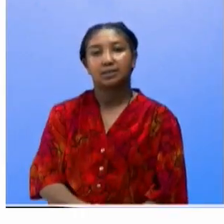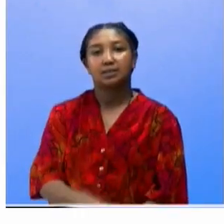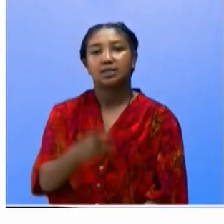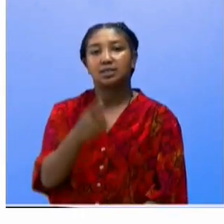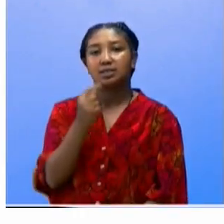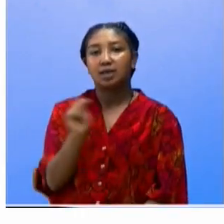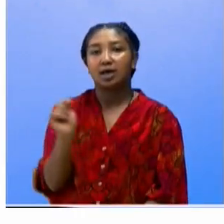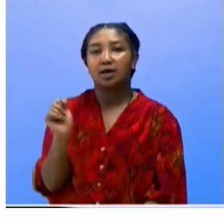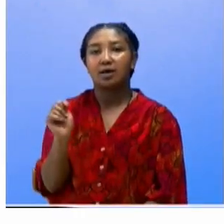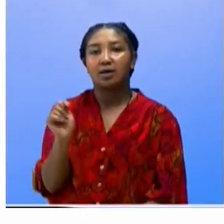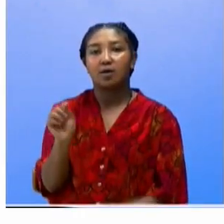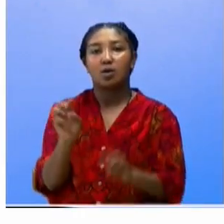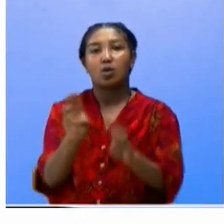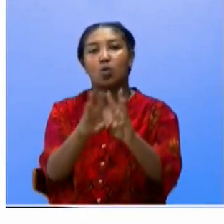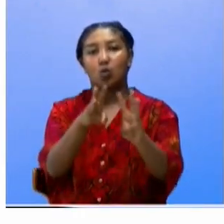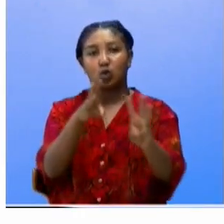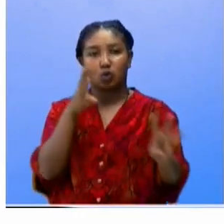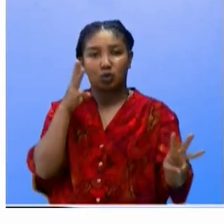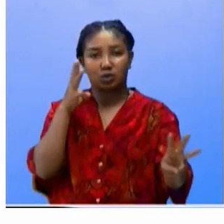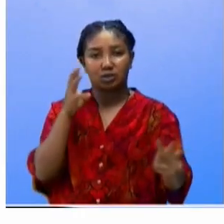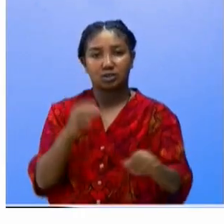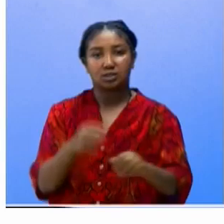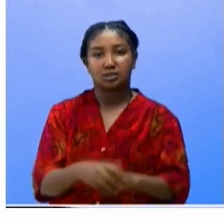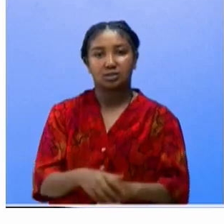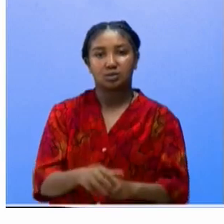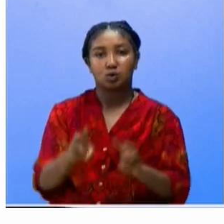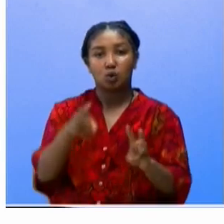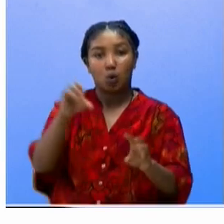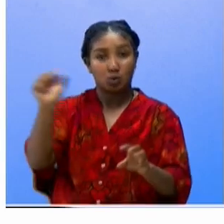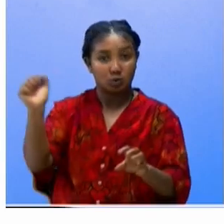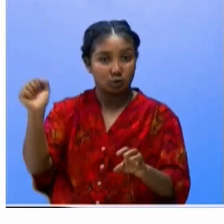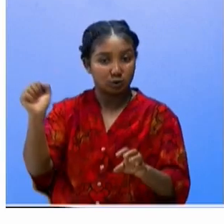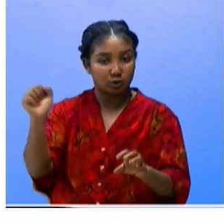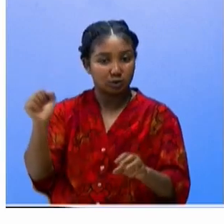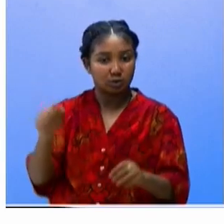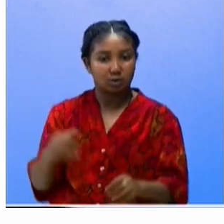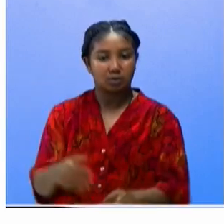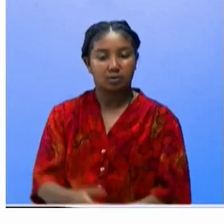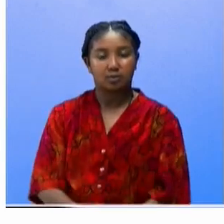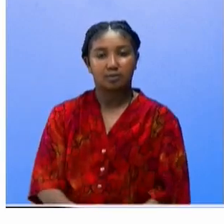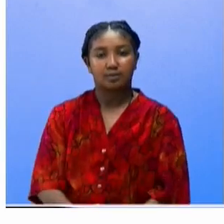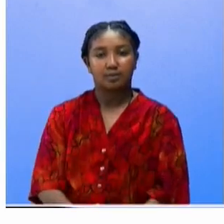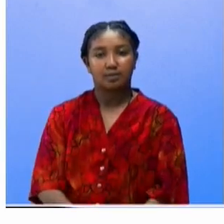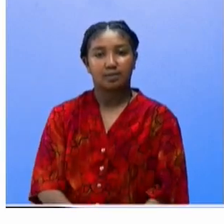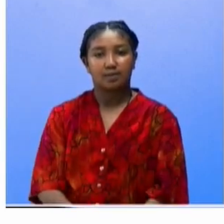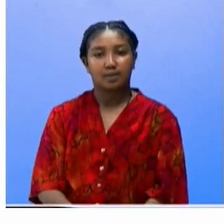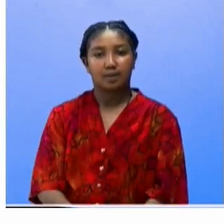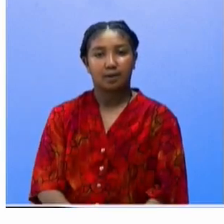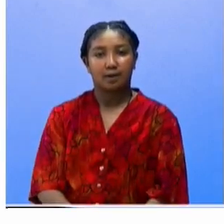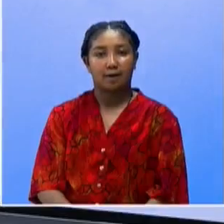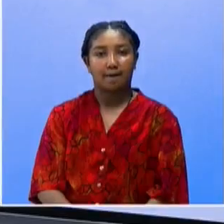the windows. The windows.